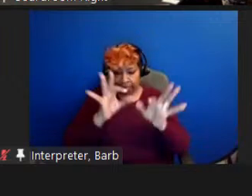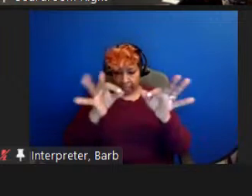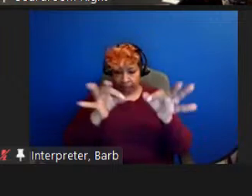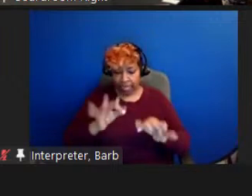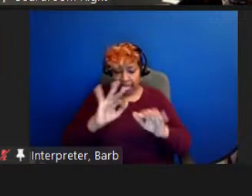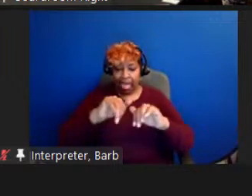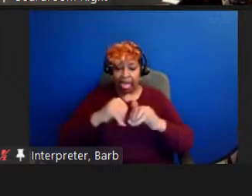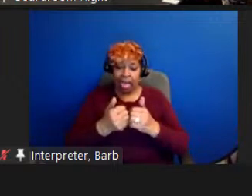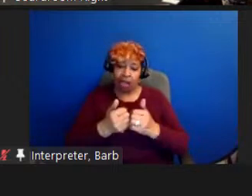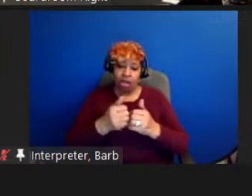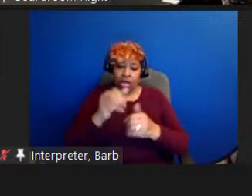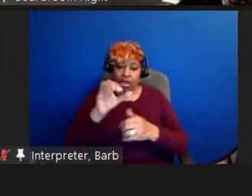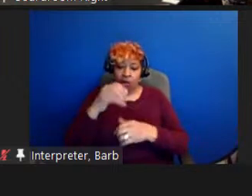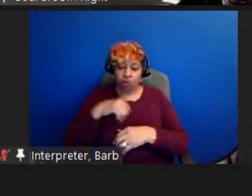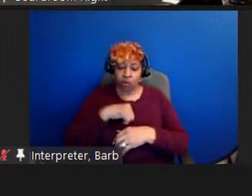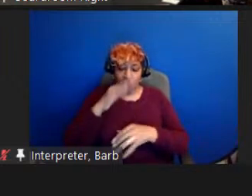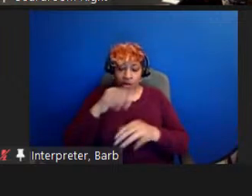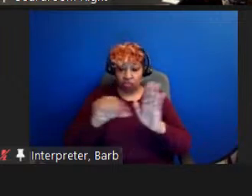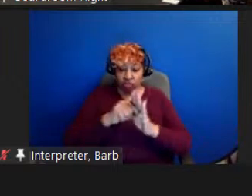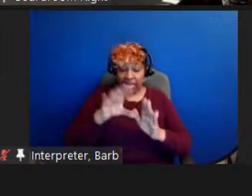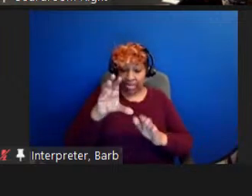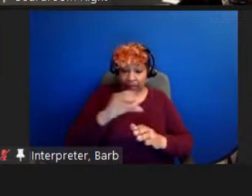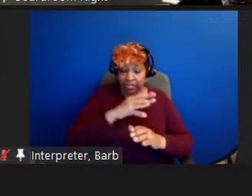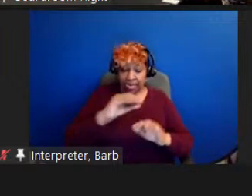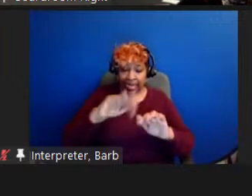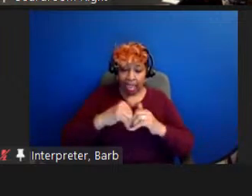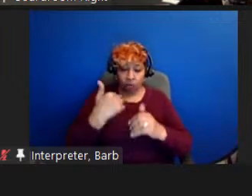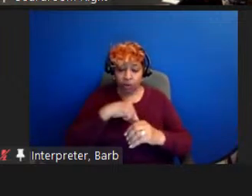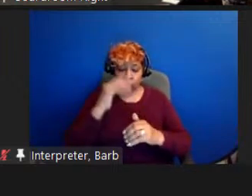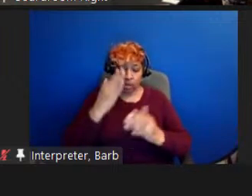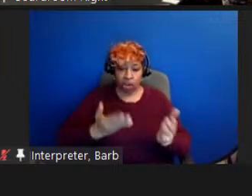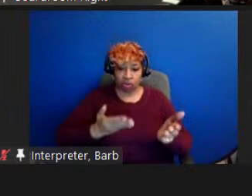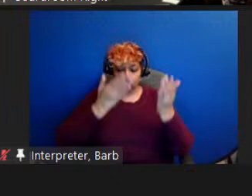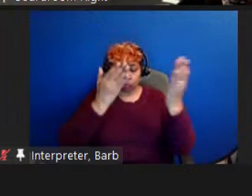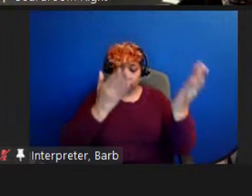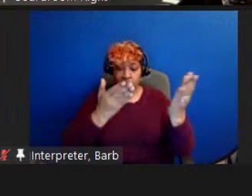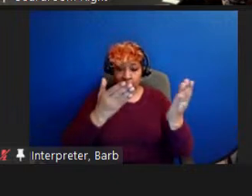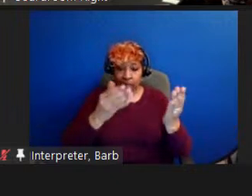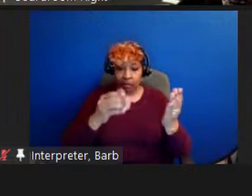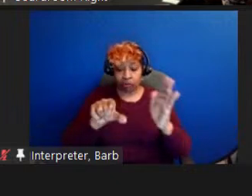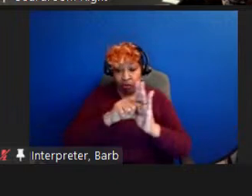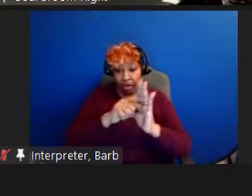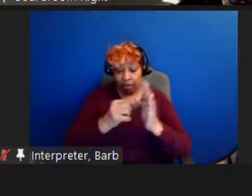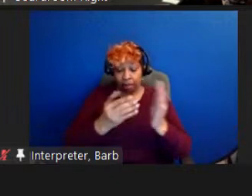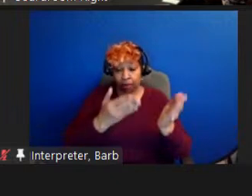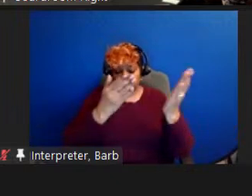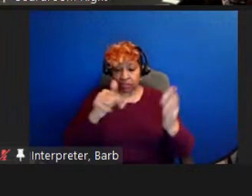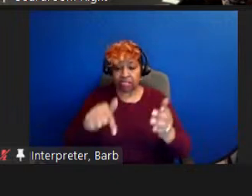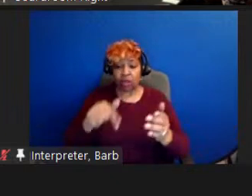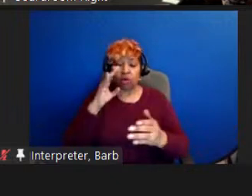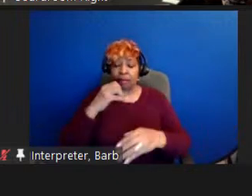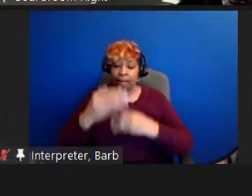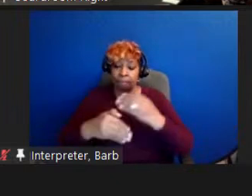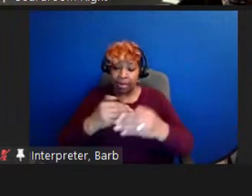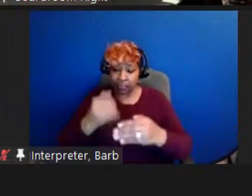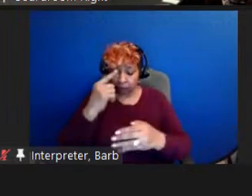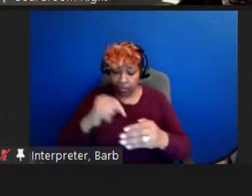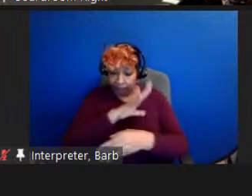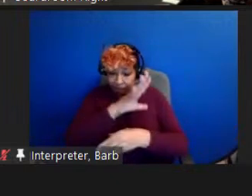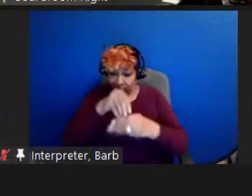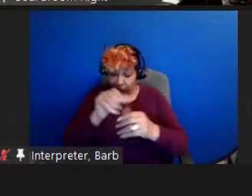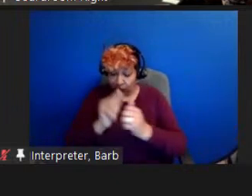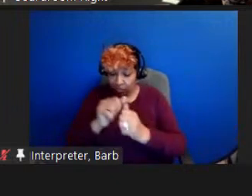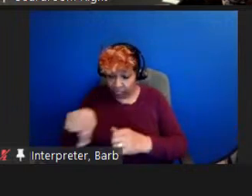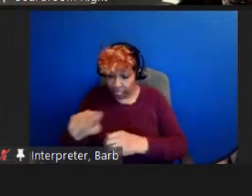be graded and how proposals are going to be graded. So the goal is that it will be a process for engaging with them, but we